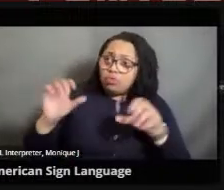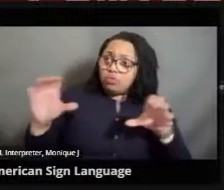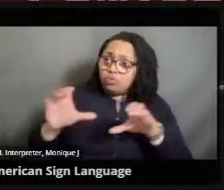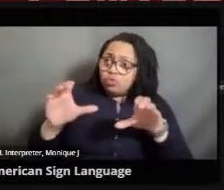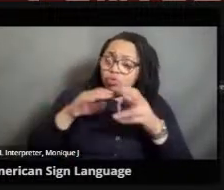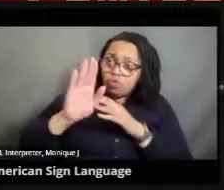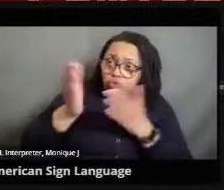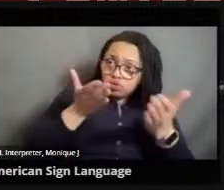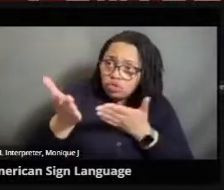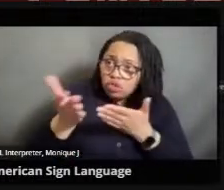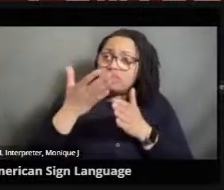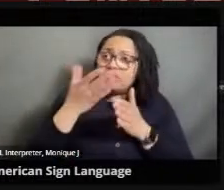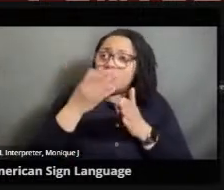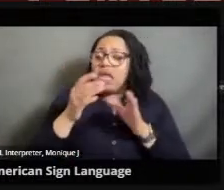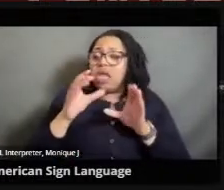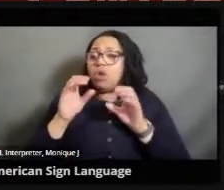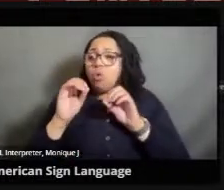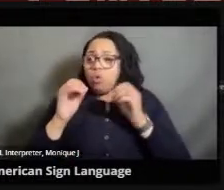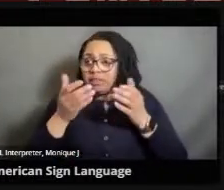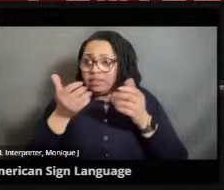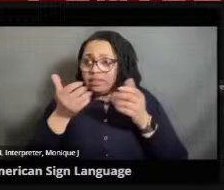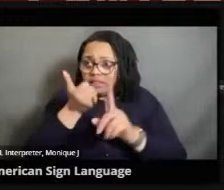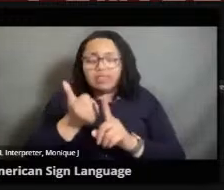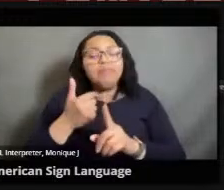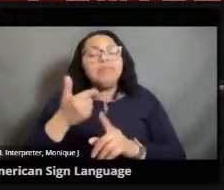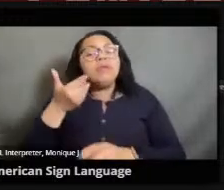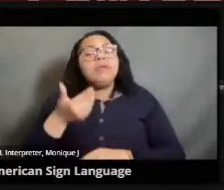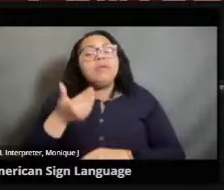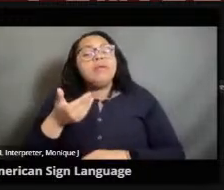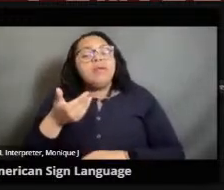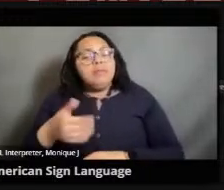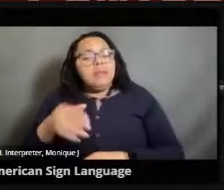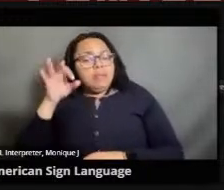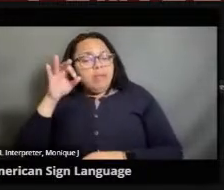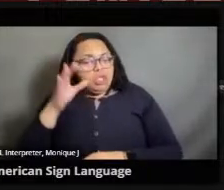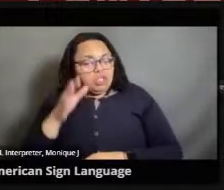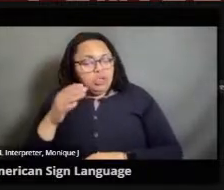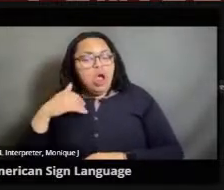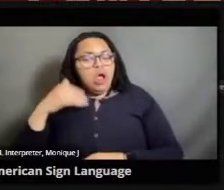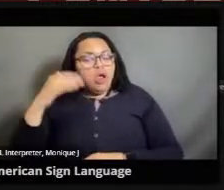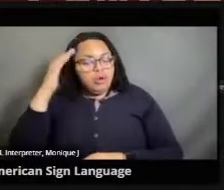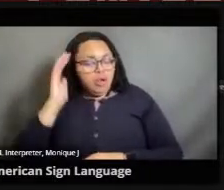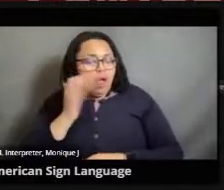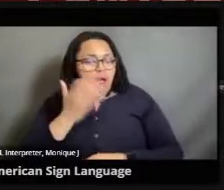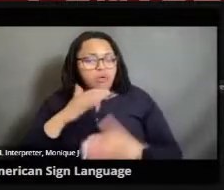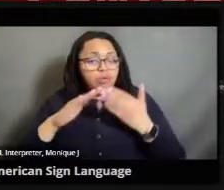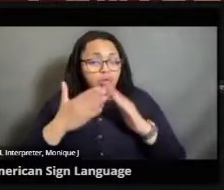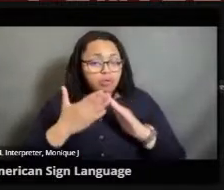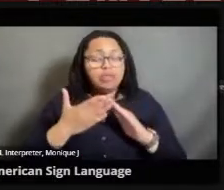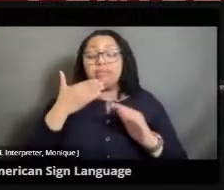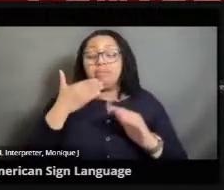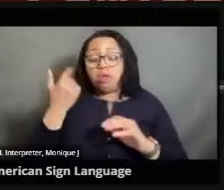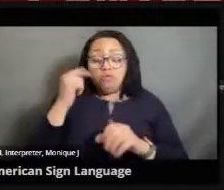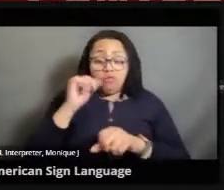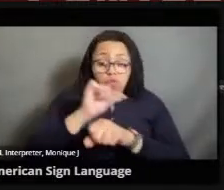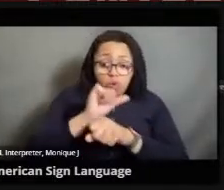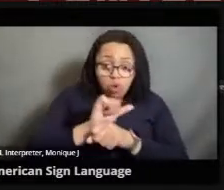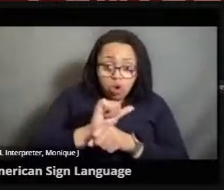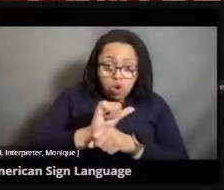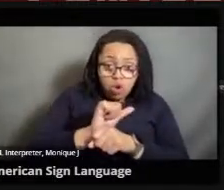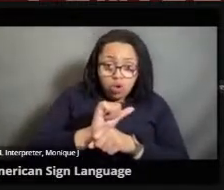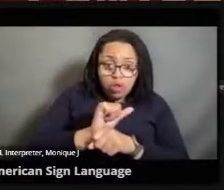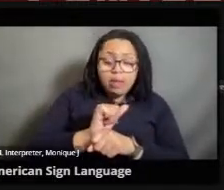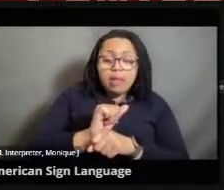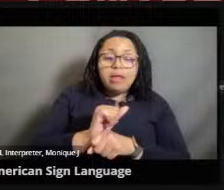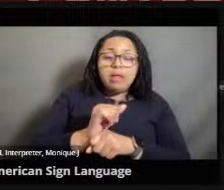organizations. As a pastor, I know that our communities are better for the work and advocacy that you all do, and